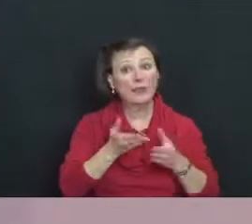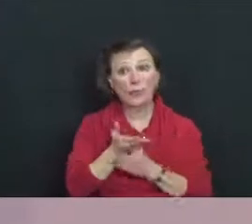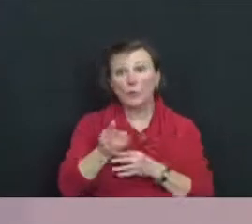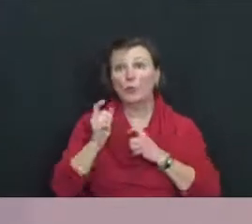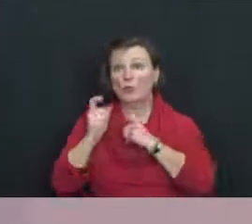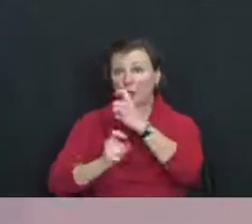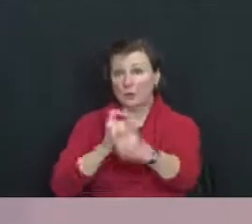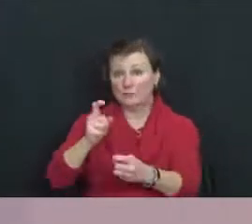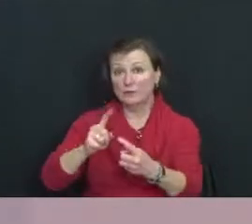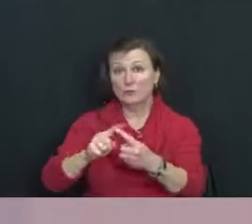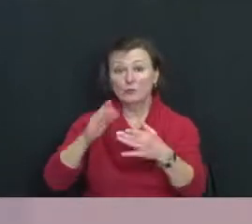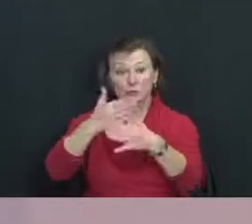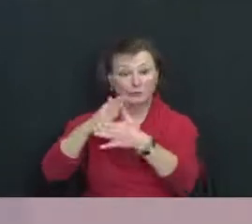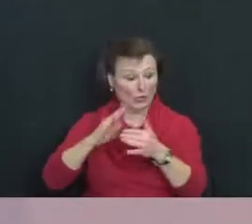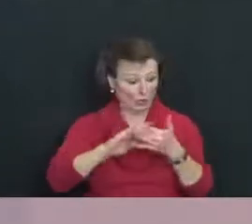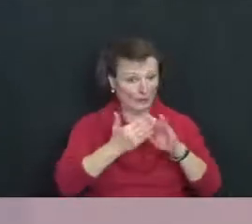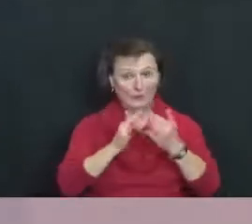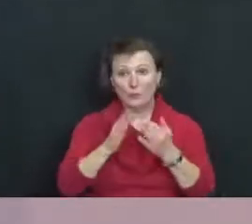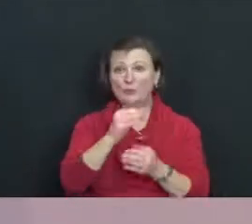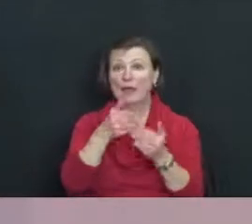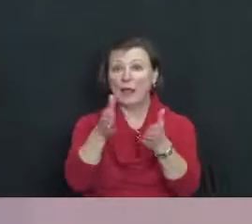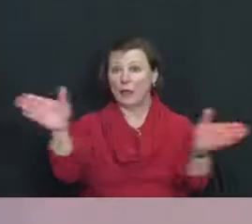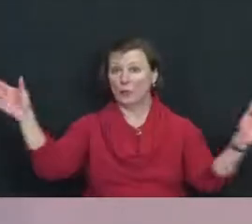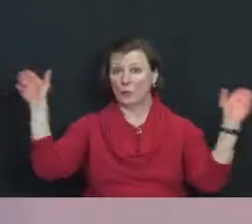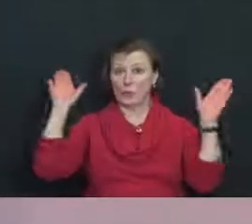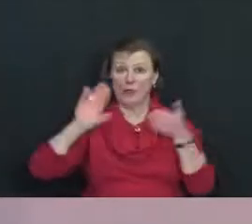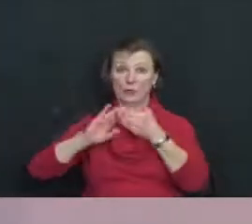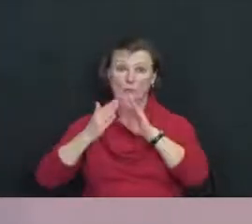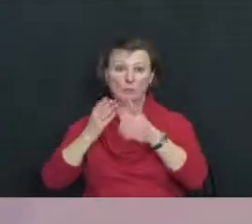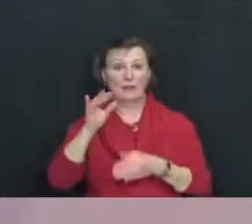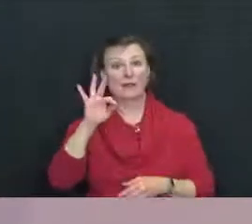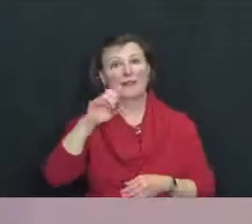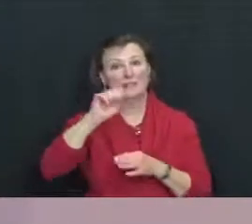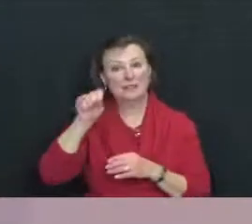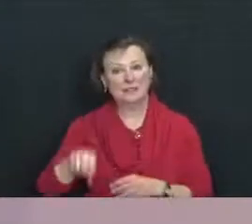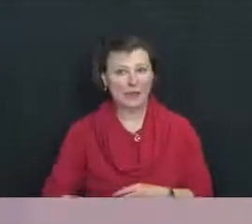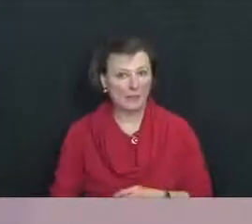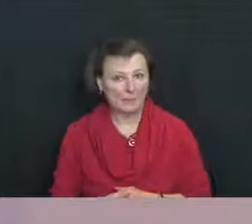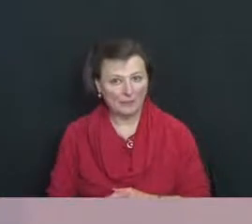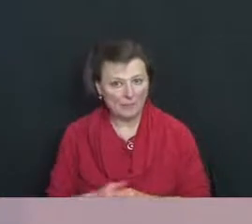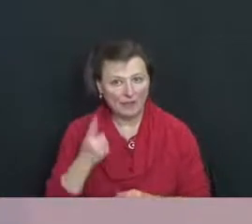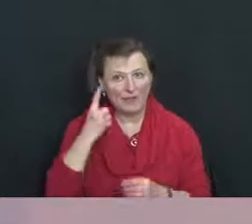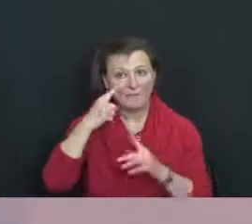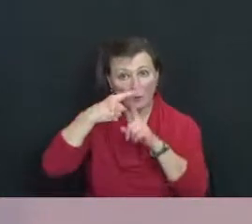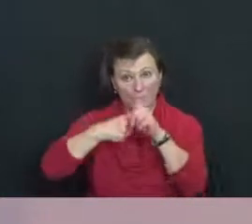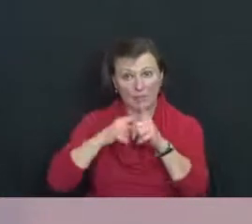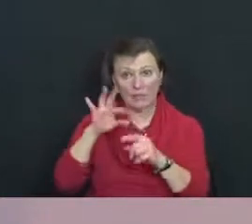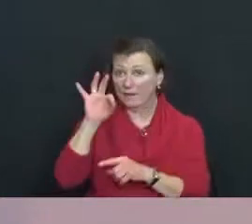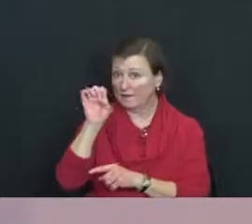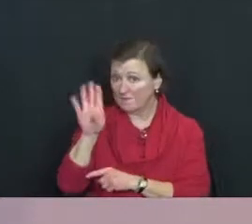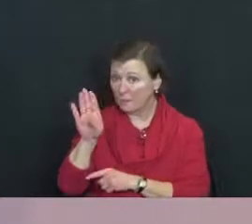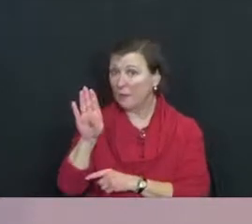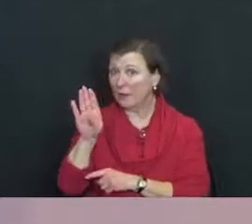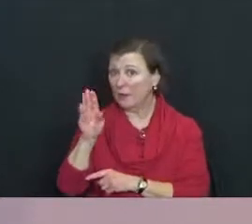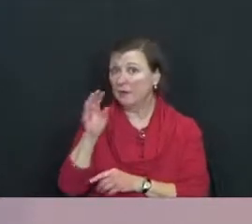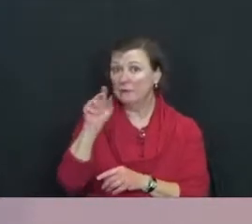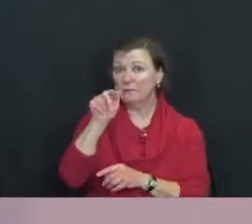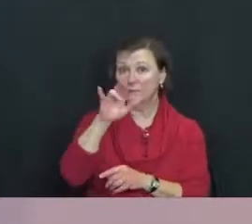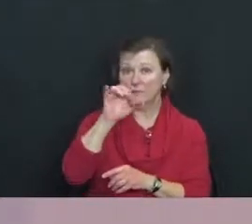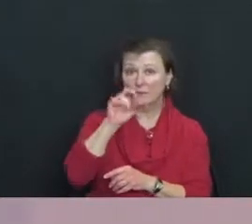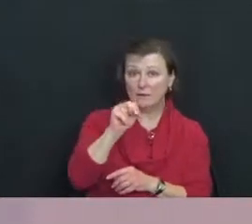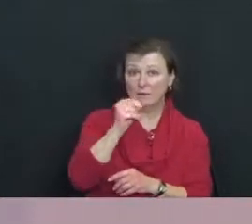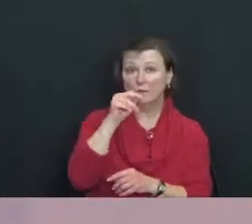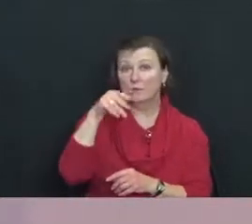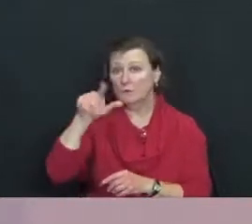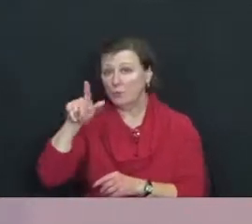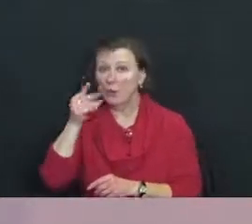to both our shared community and the wider community of Salem. For the month of February, the Marion Polk Food Share is the recipient